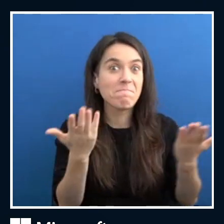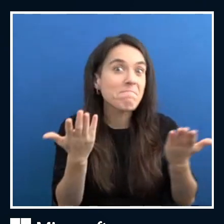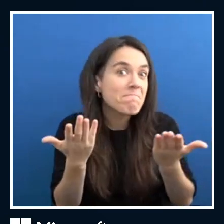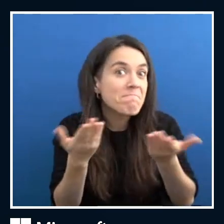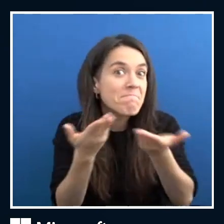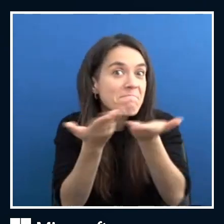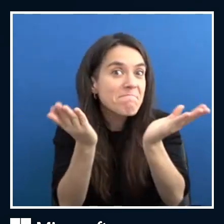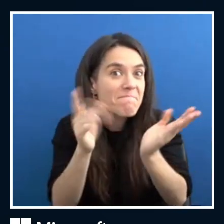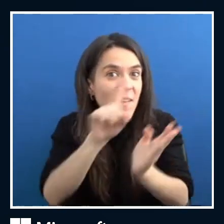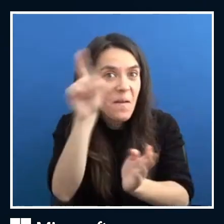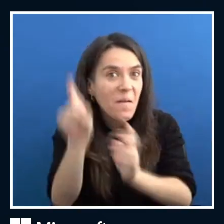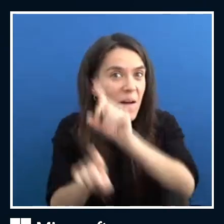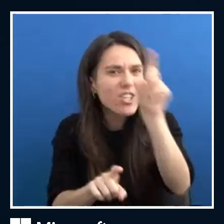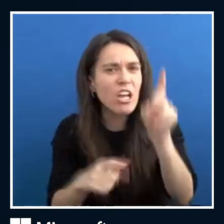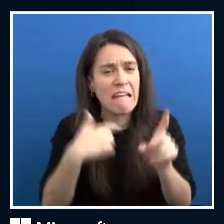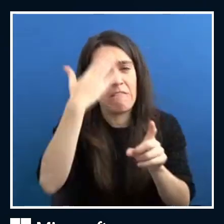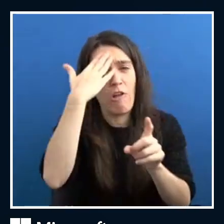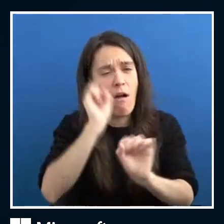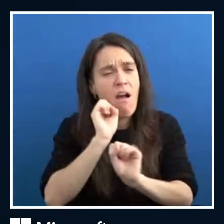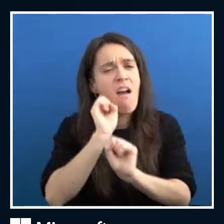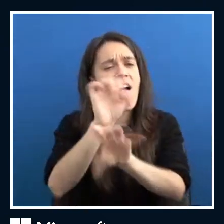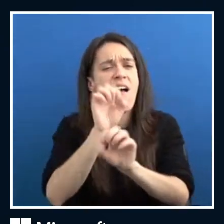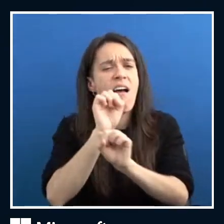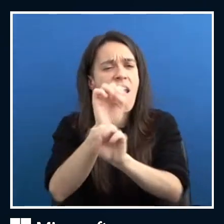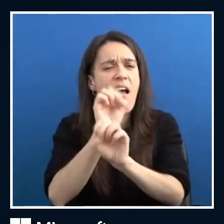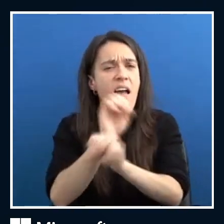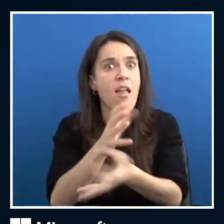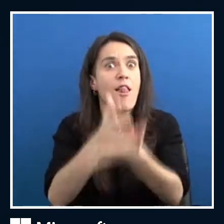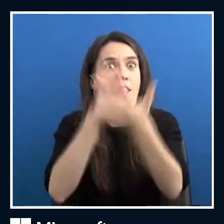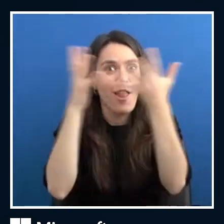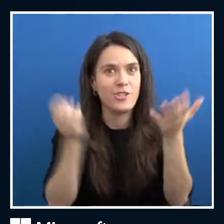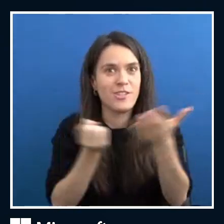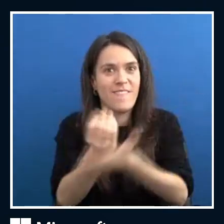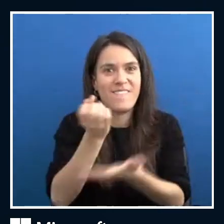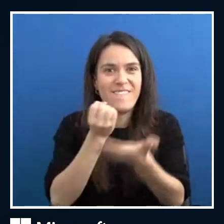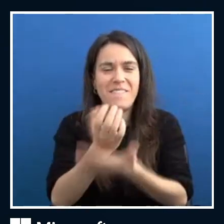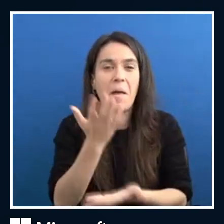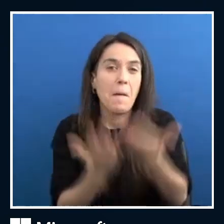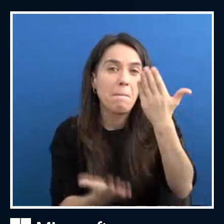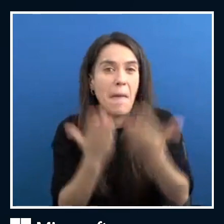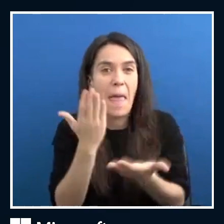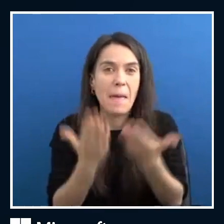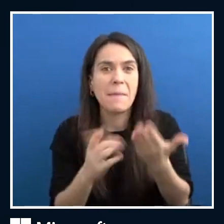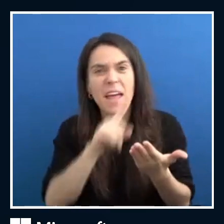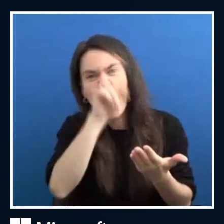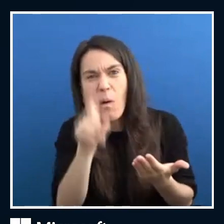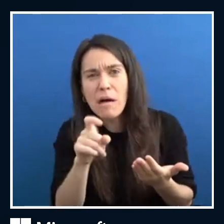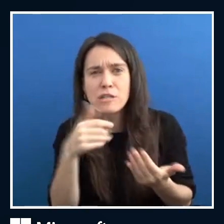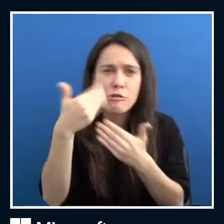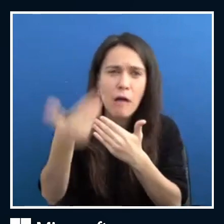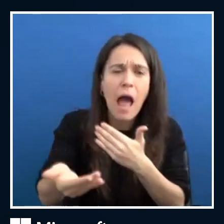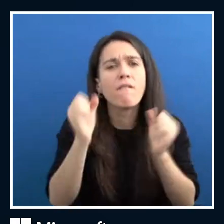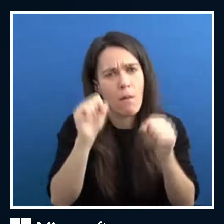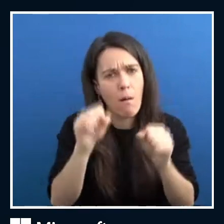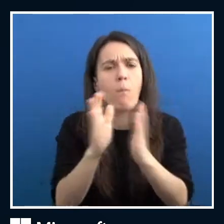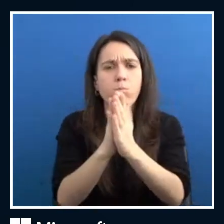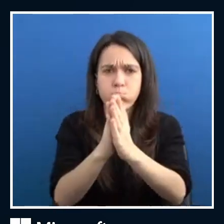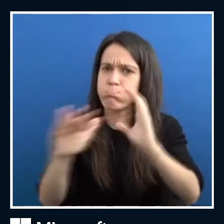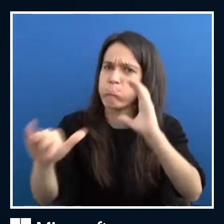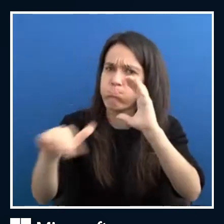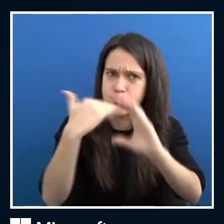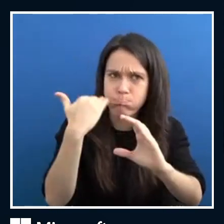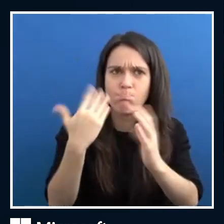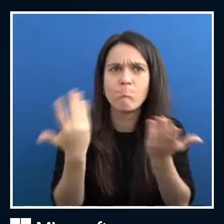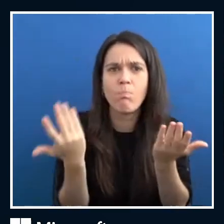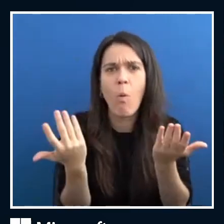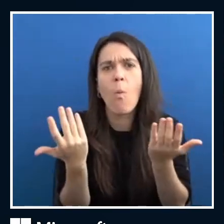it's a lot of information. If you have more questions, please don't hesitate to send me if you have any